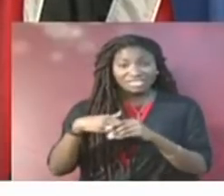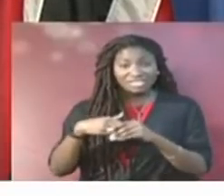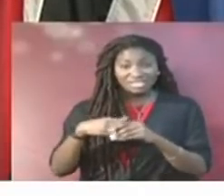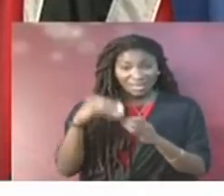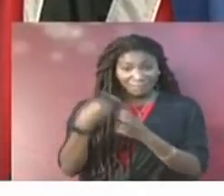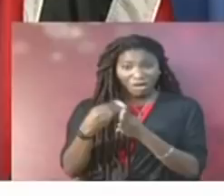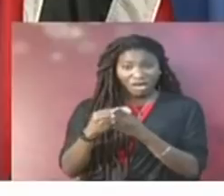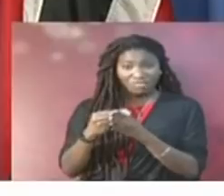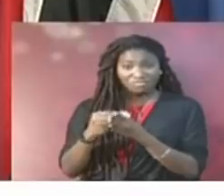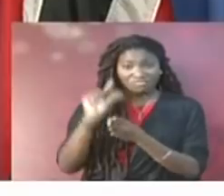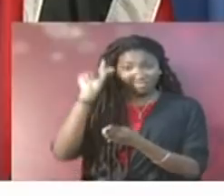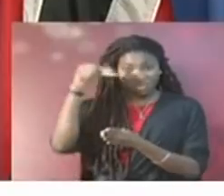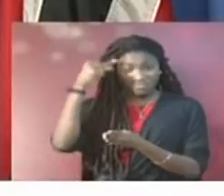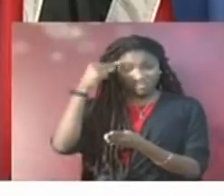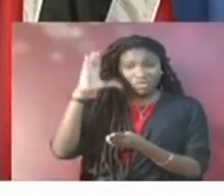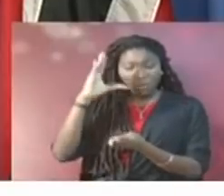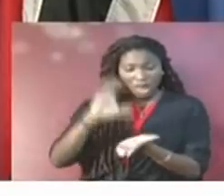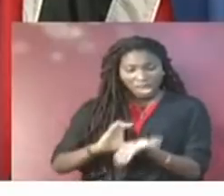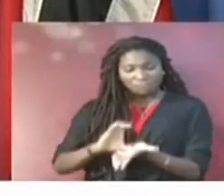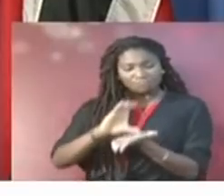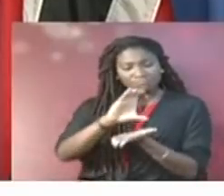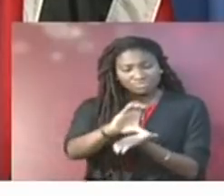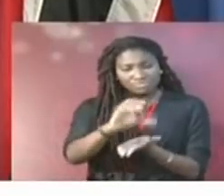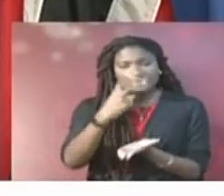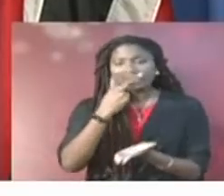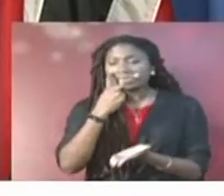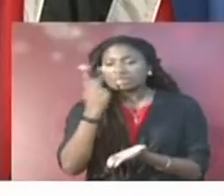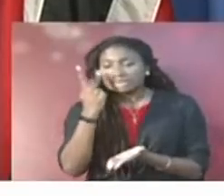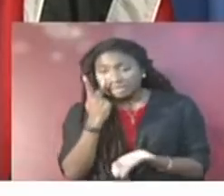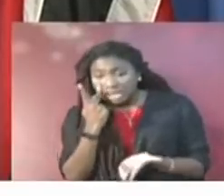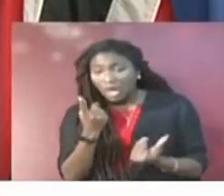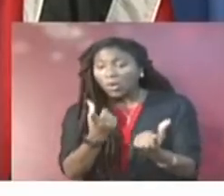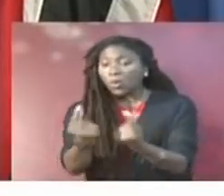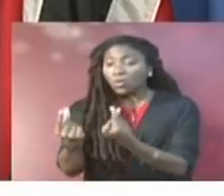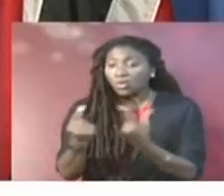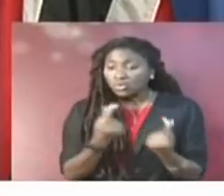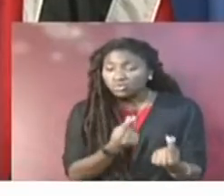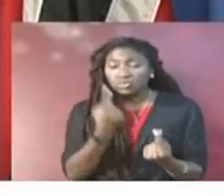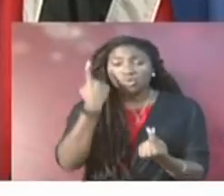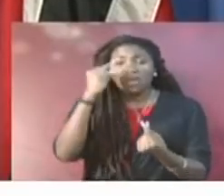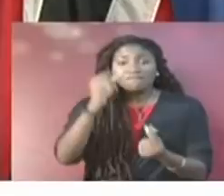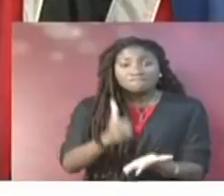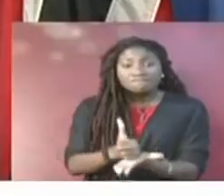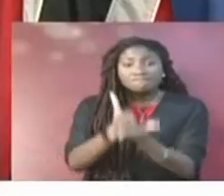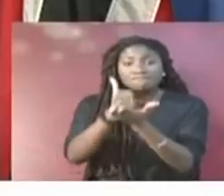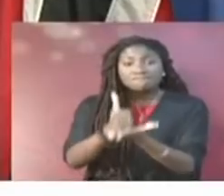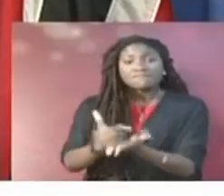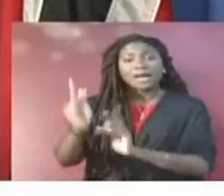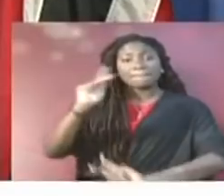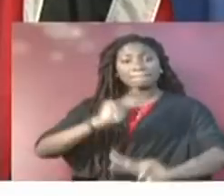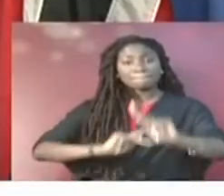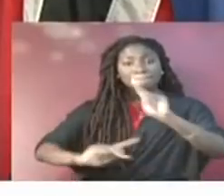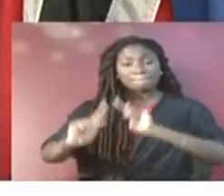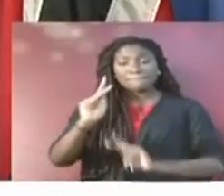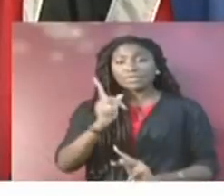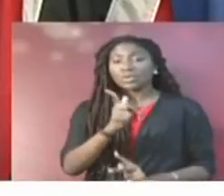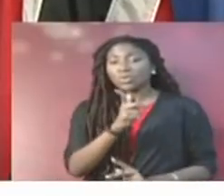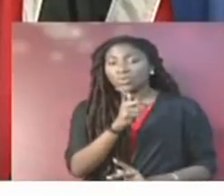that since last weekend to see what we can do to bring some form of assistance to those who